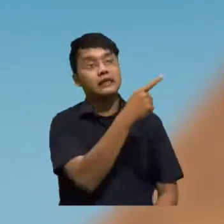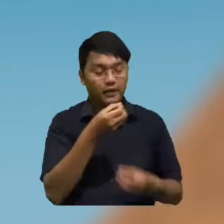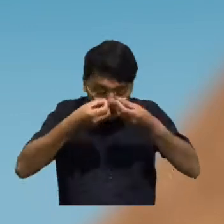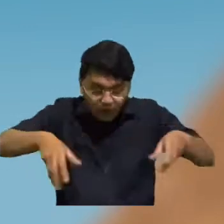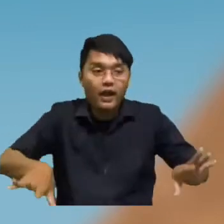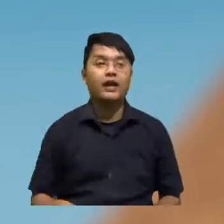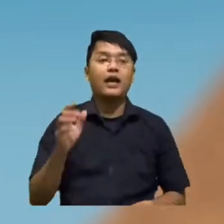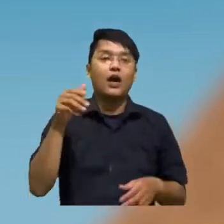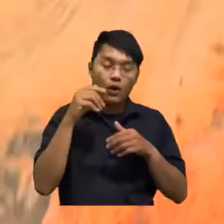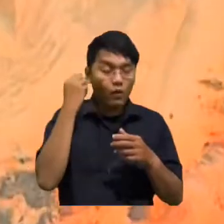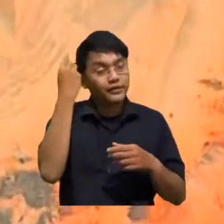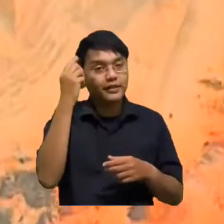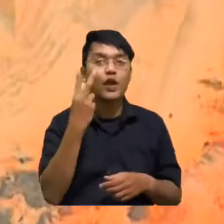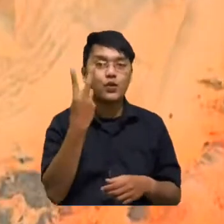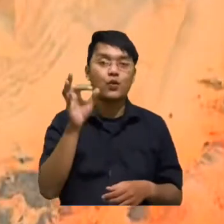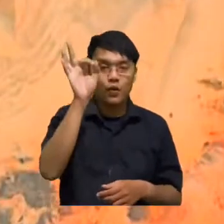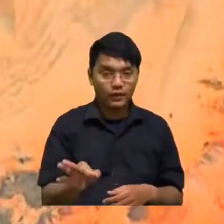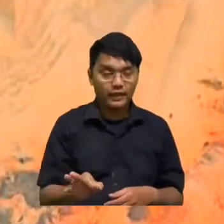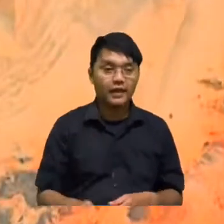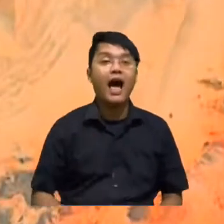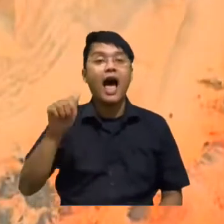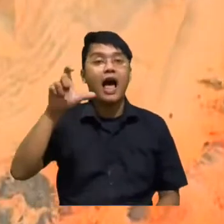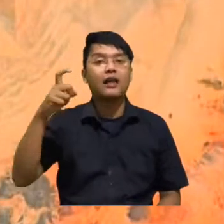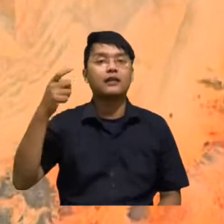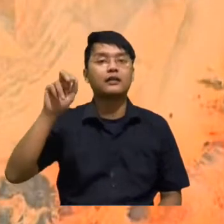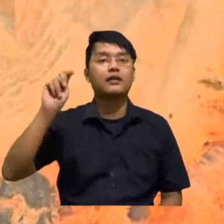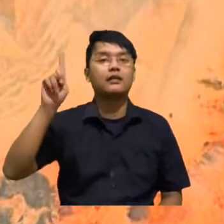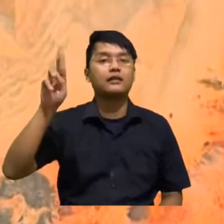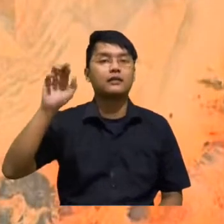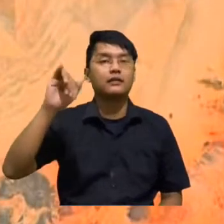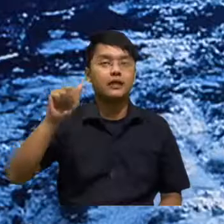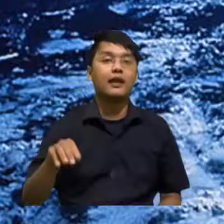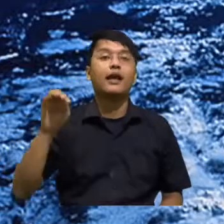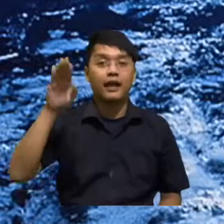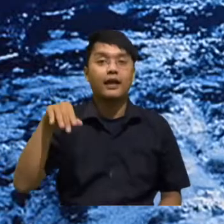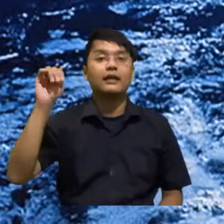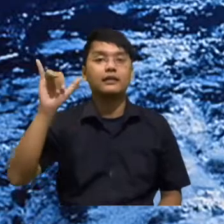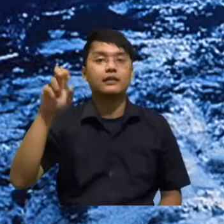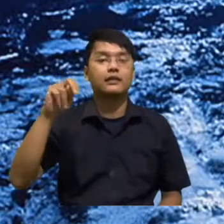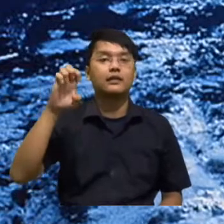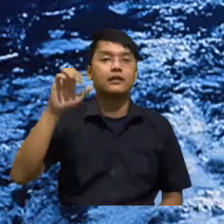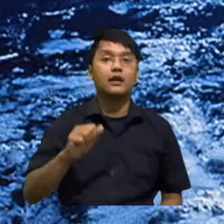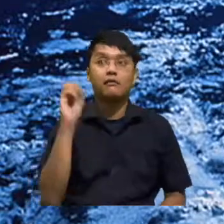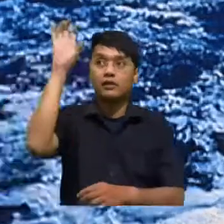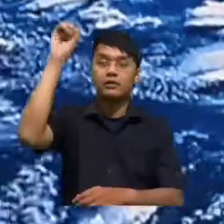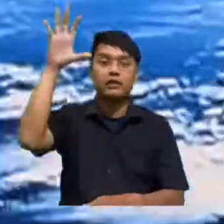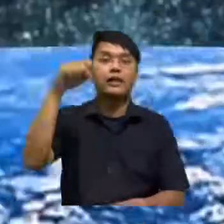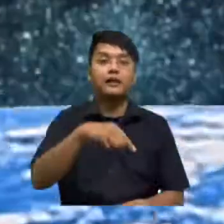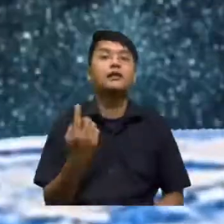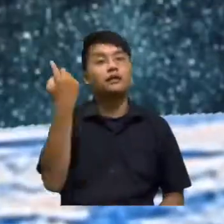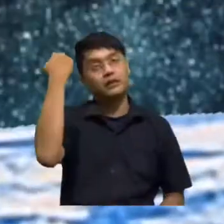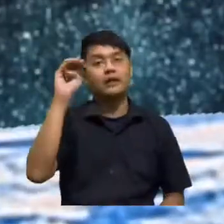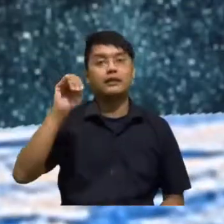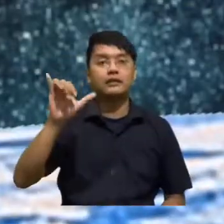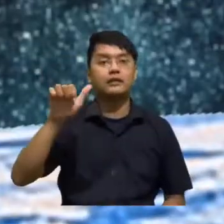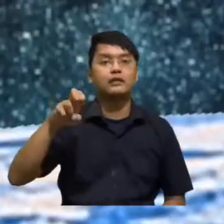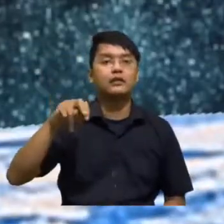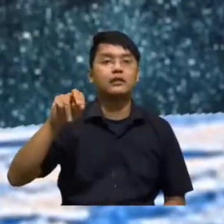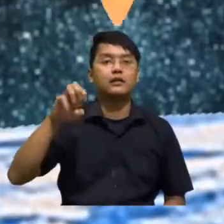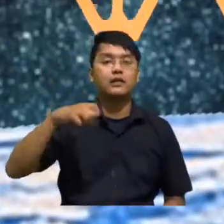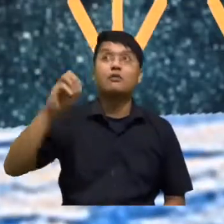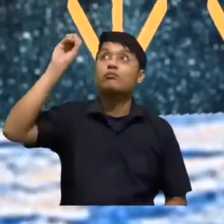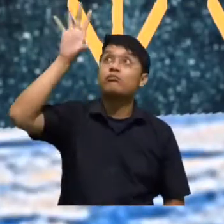two Egyptian cities, Alexandria and Siam. At midday on the summer solstice in Siam, the sun was